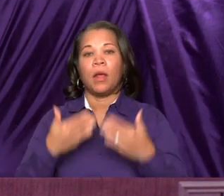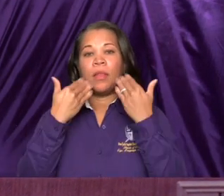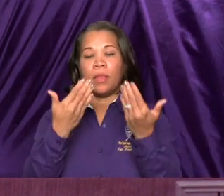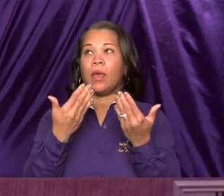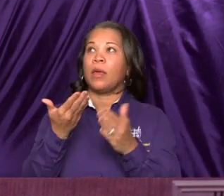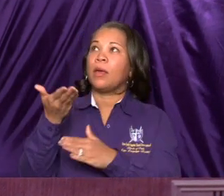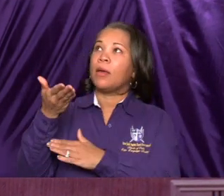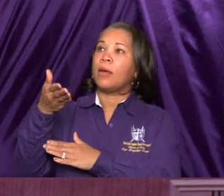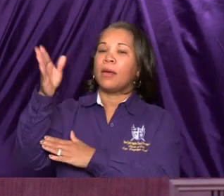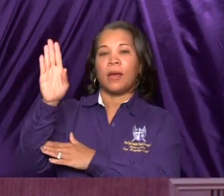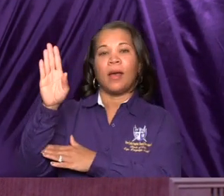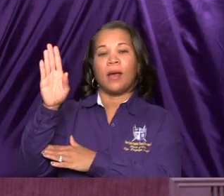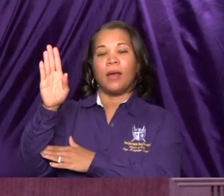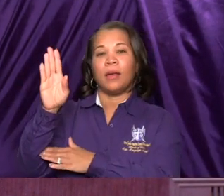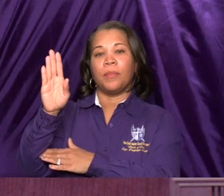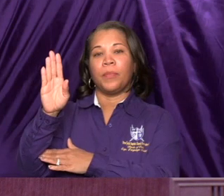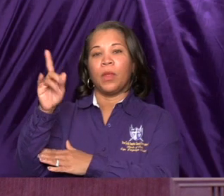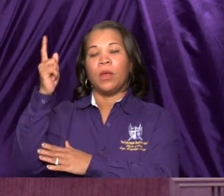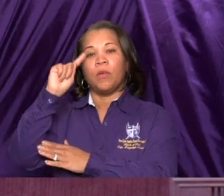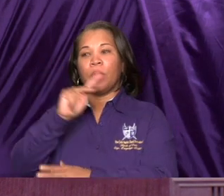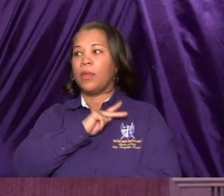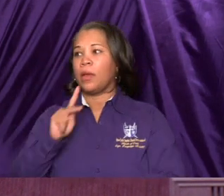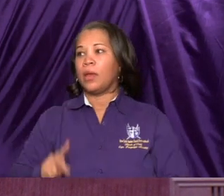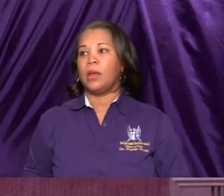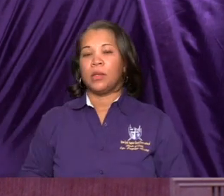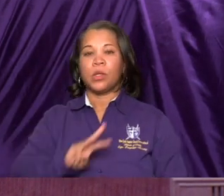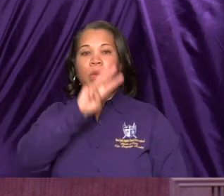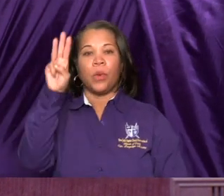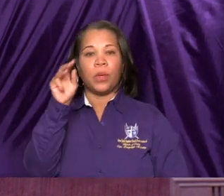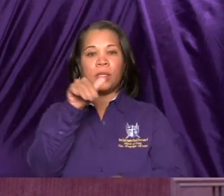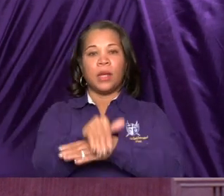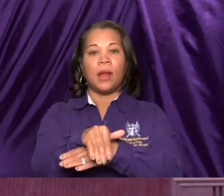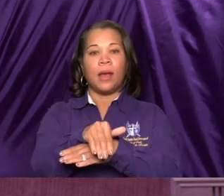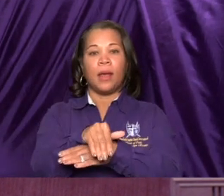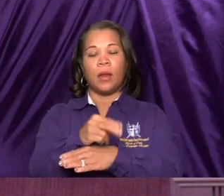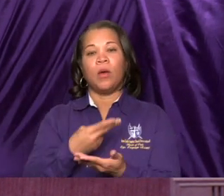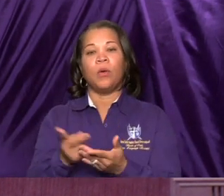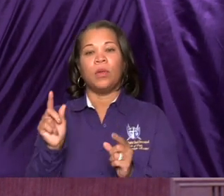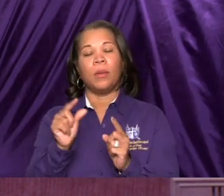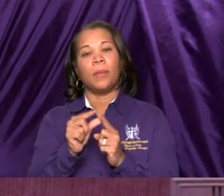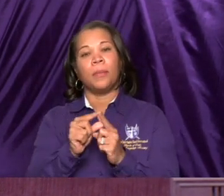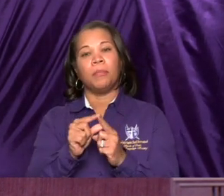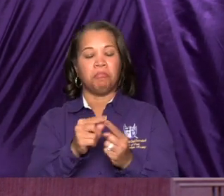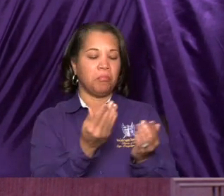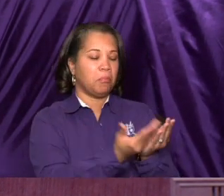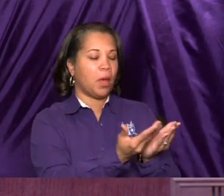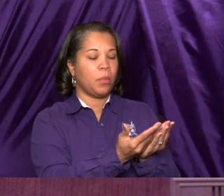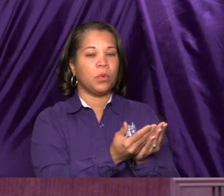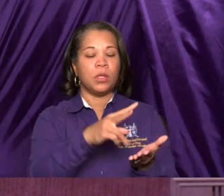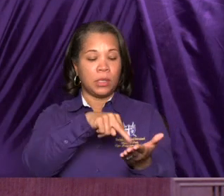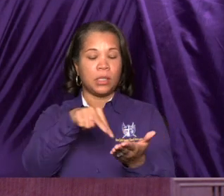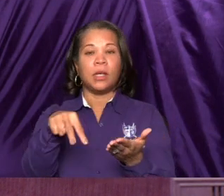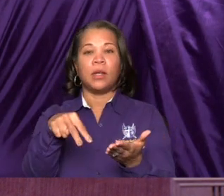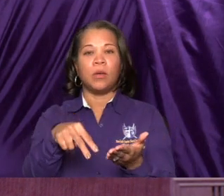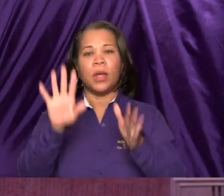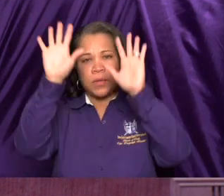kings on the Wednesday night Bible study. We truly have some awesome men. And I want to thank God